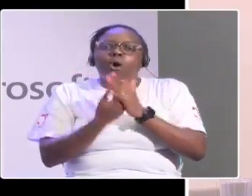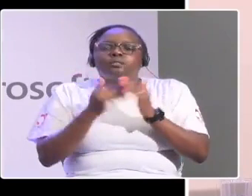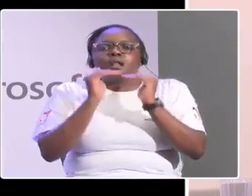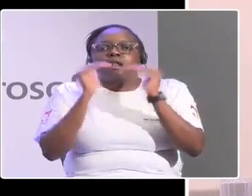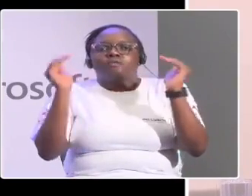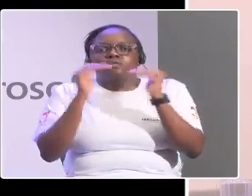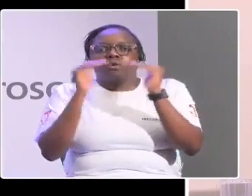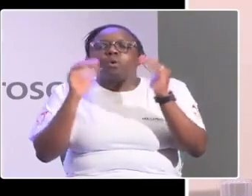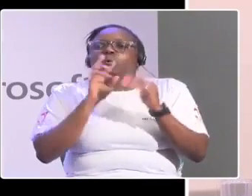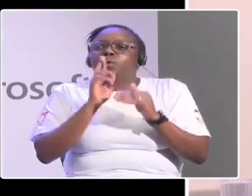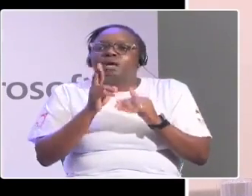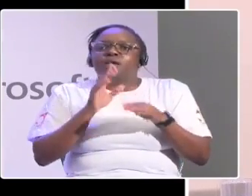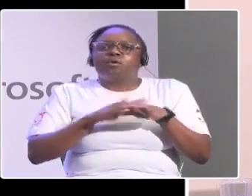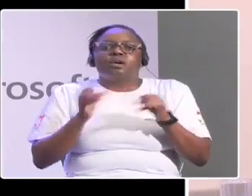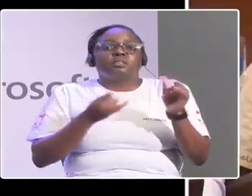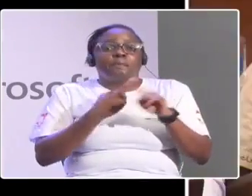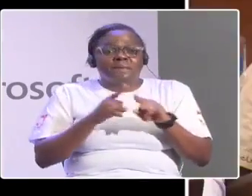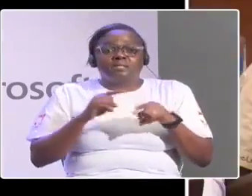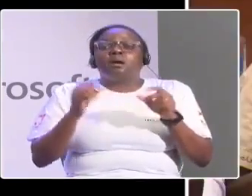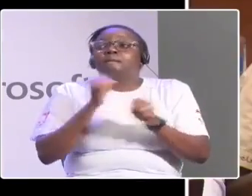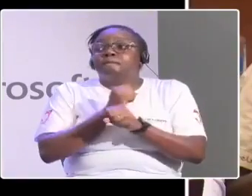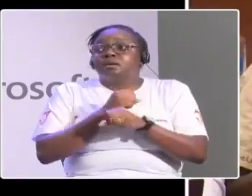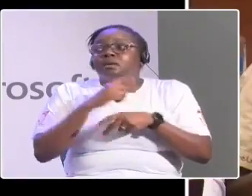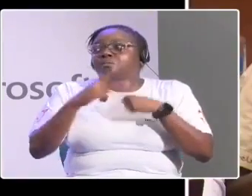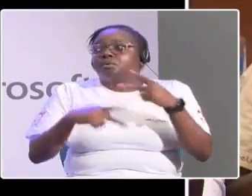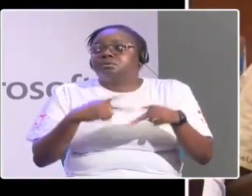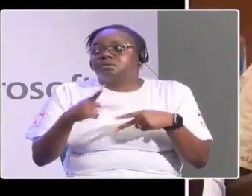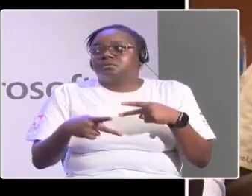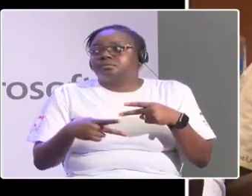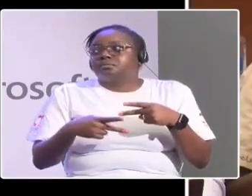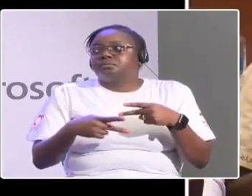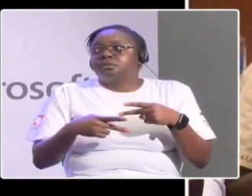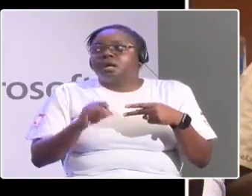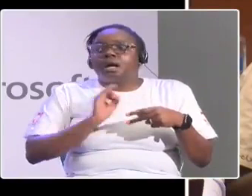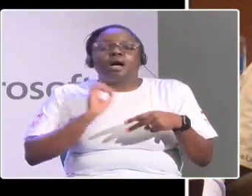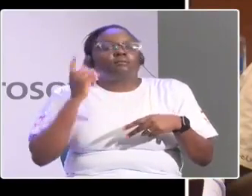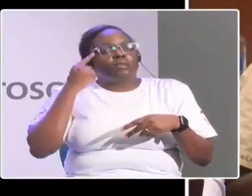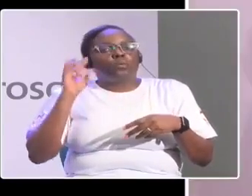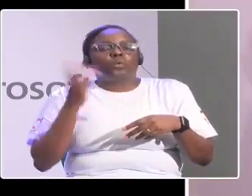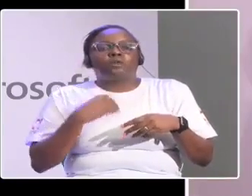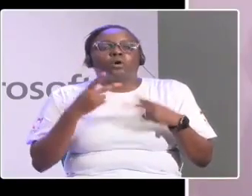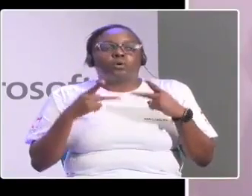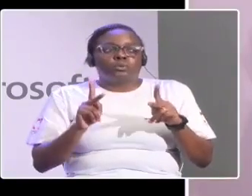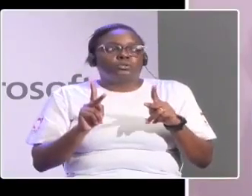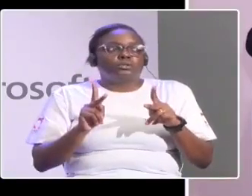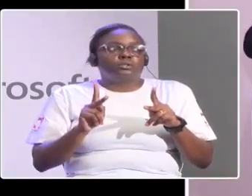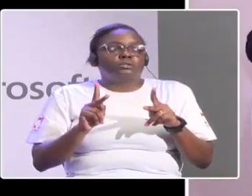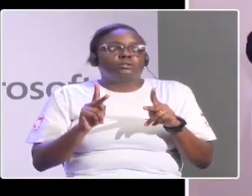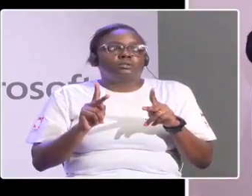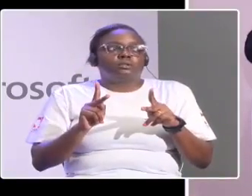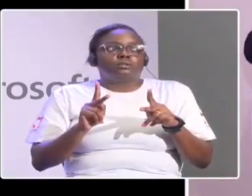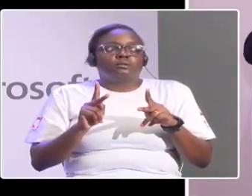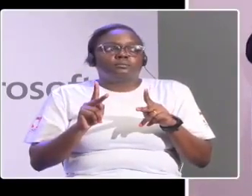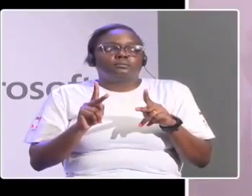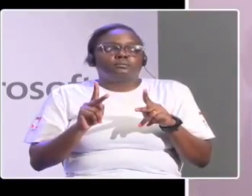And we're still on a journey, but we're making progress. This is Christopher. I think we have an opportunity because, sort of piggybacking off things